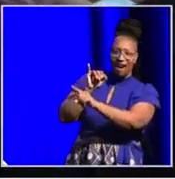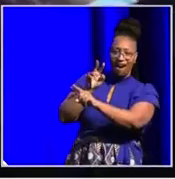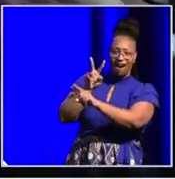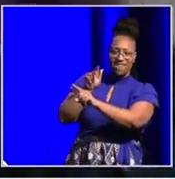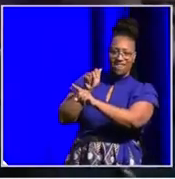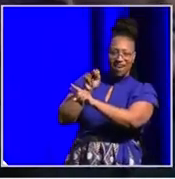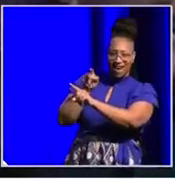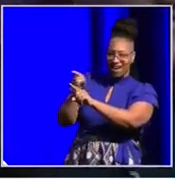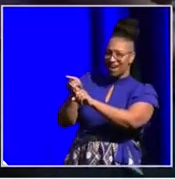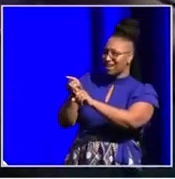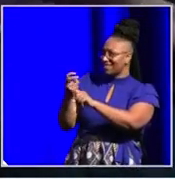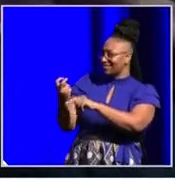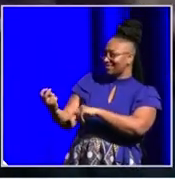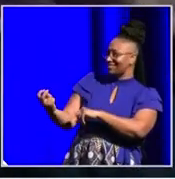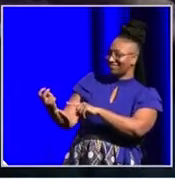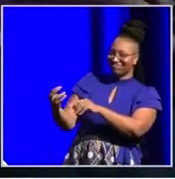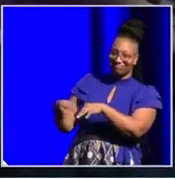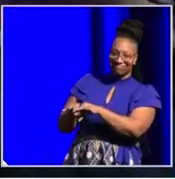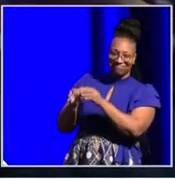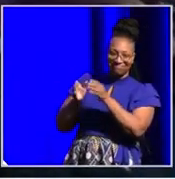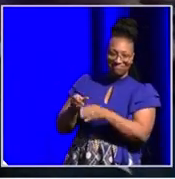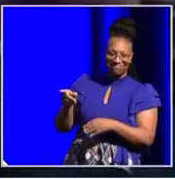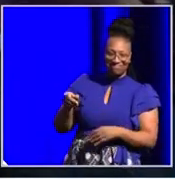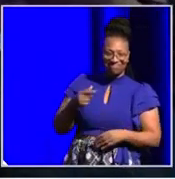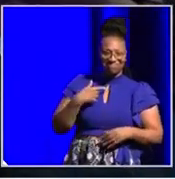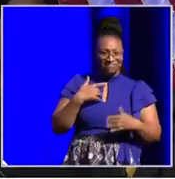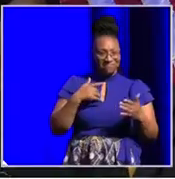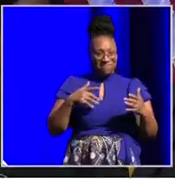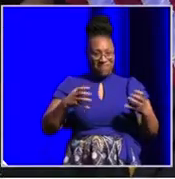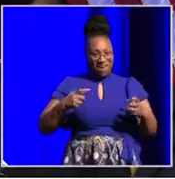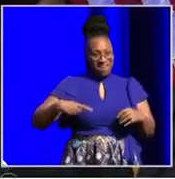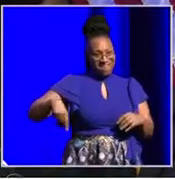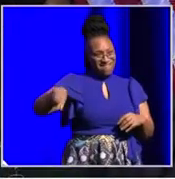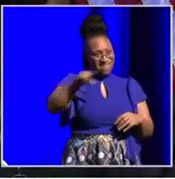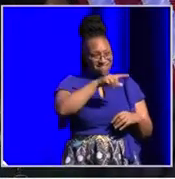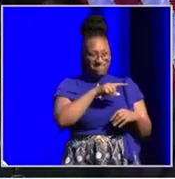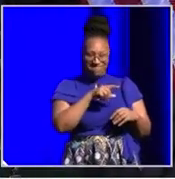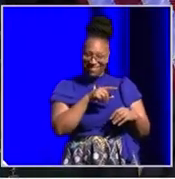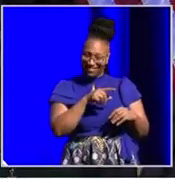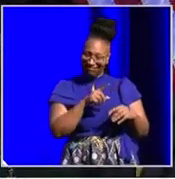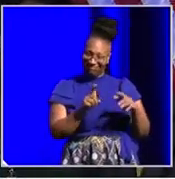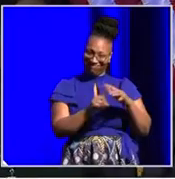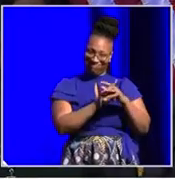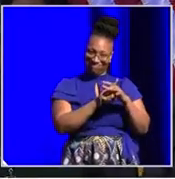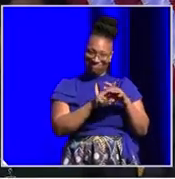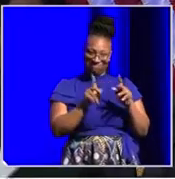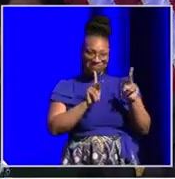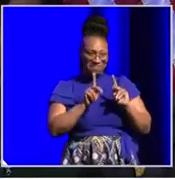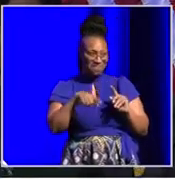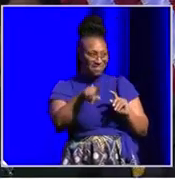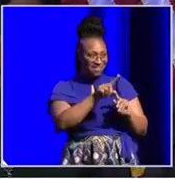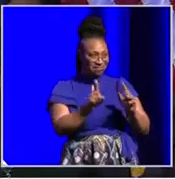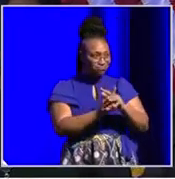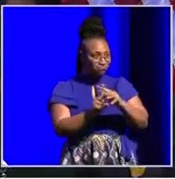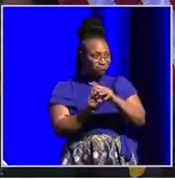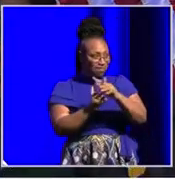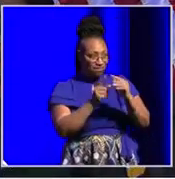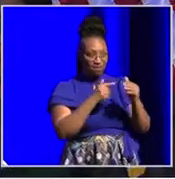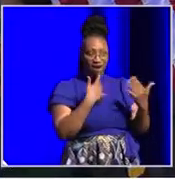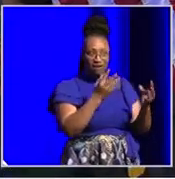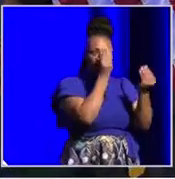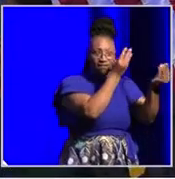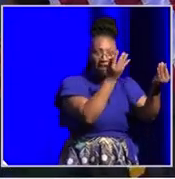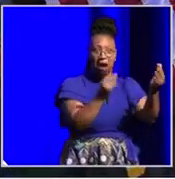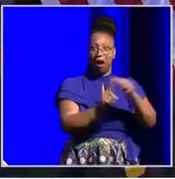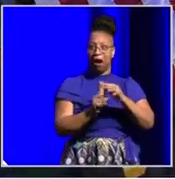You know, we did ask people to respond in advance, so since you're lucky you got in the door. Okay. You have